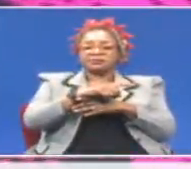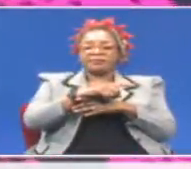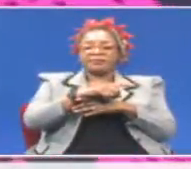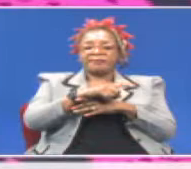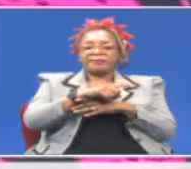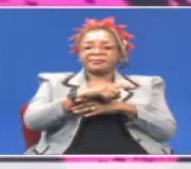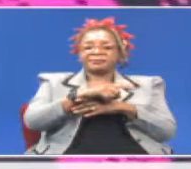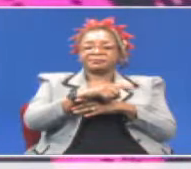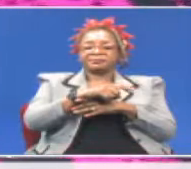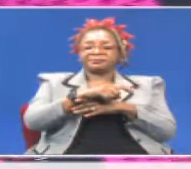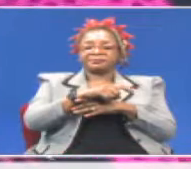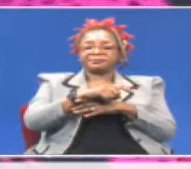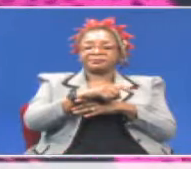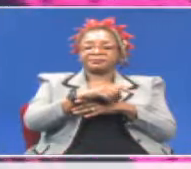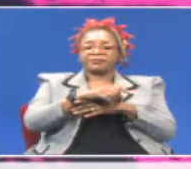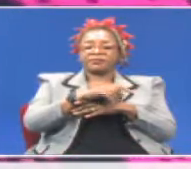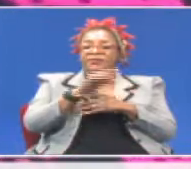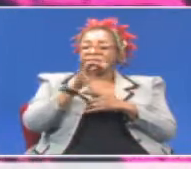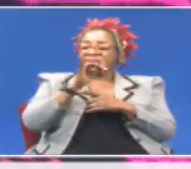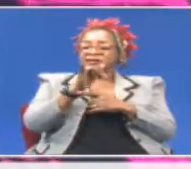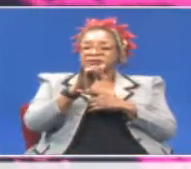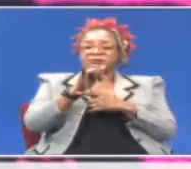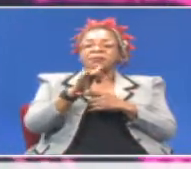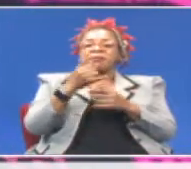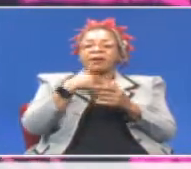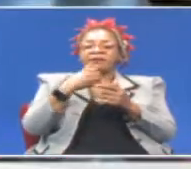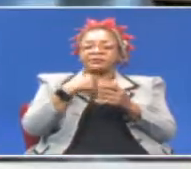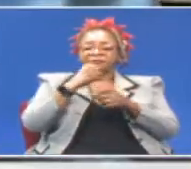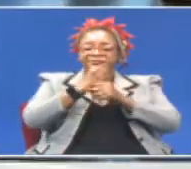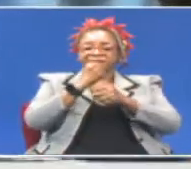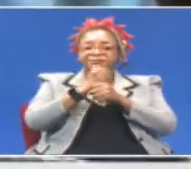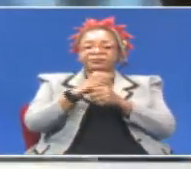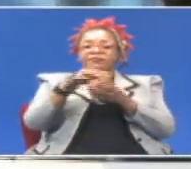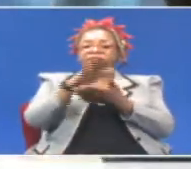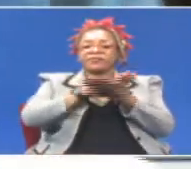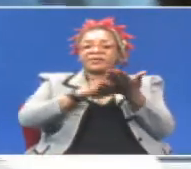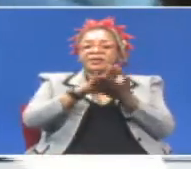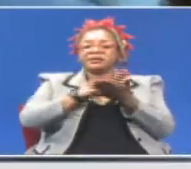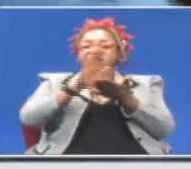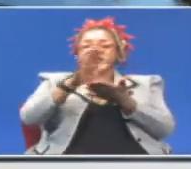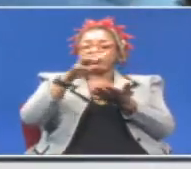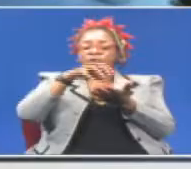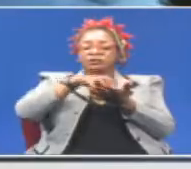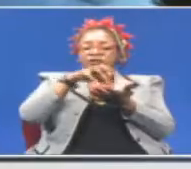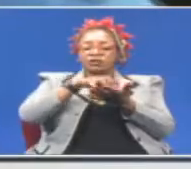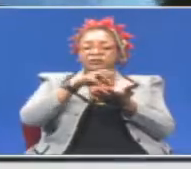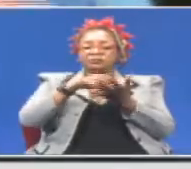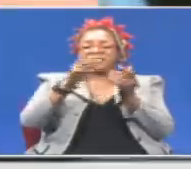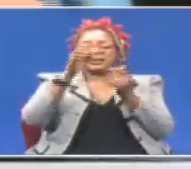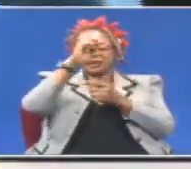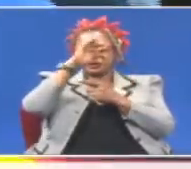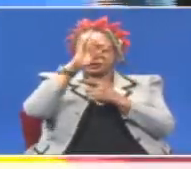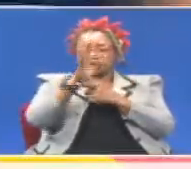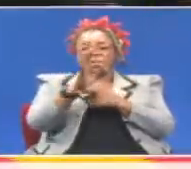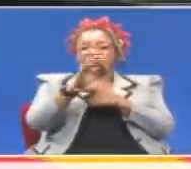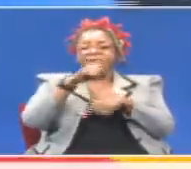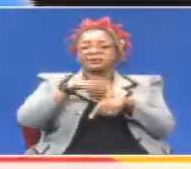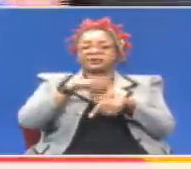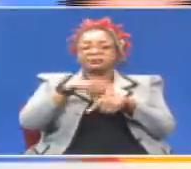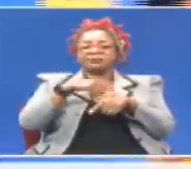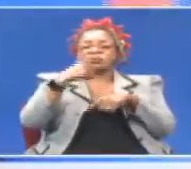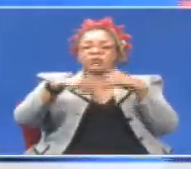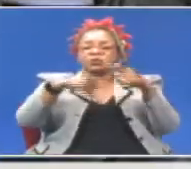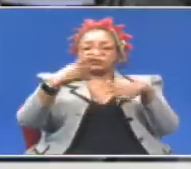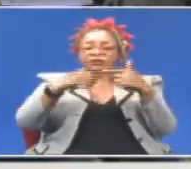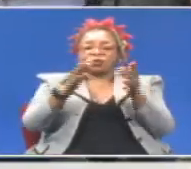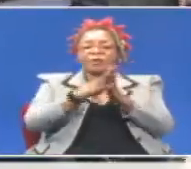Her helpless voice attracted detectives carrying out an operation in the area, her condition being critical at the moment she was being evacuated